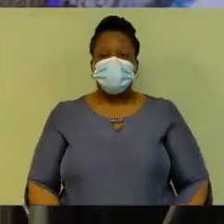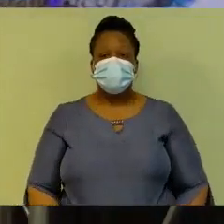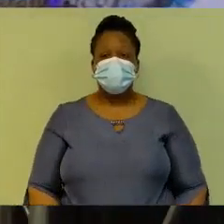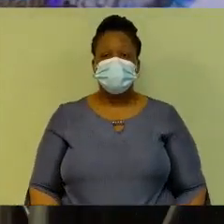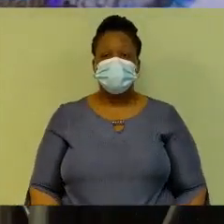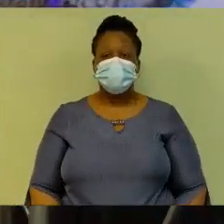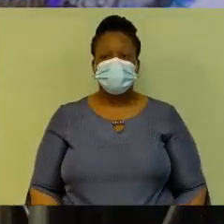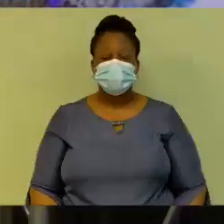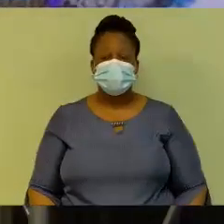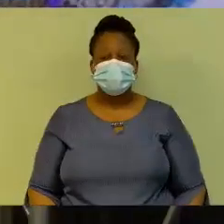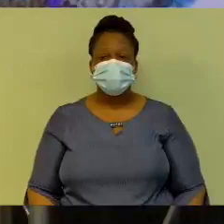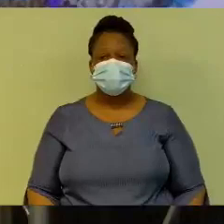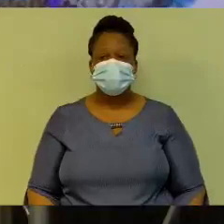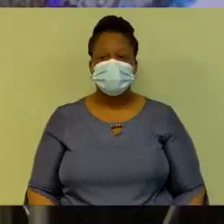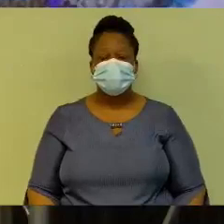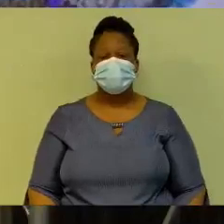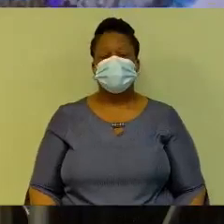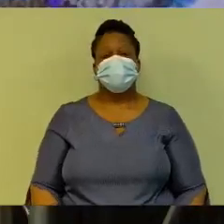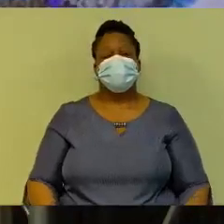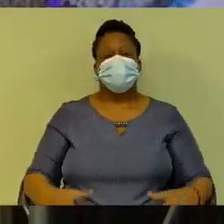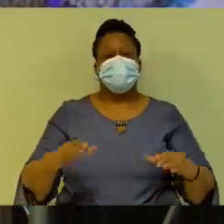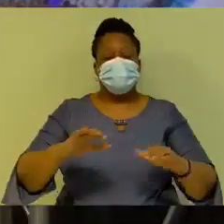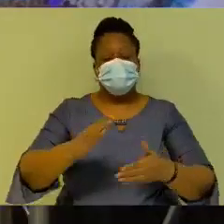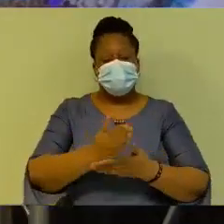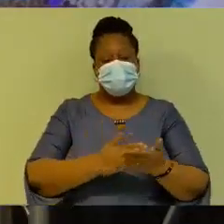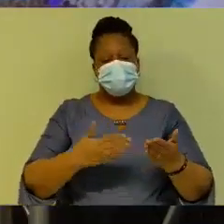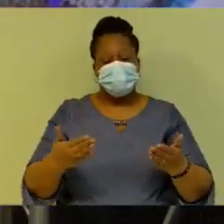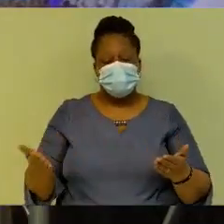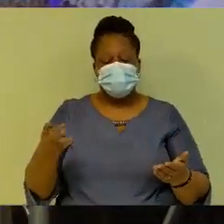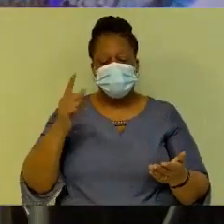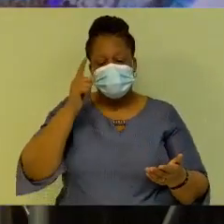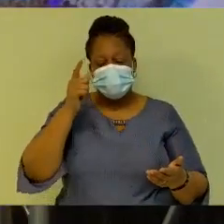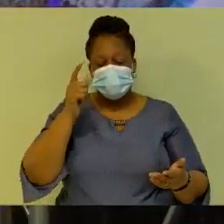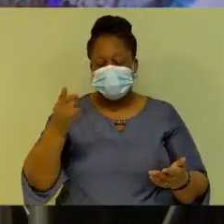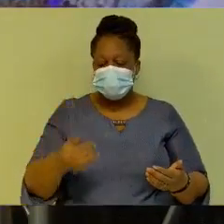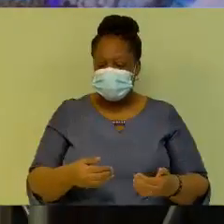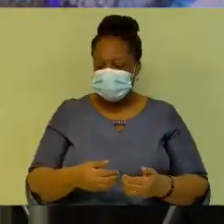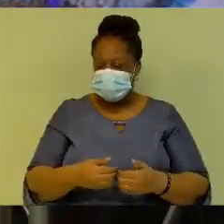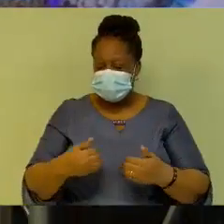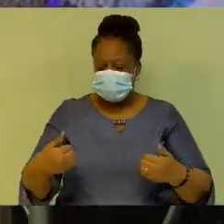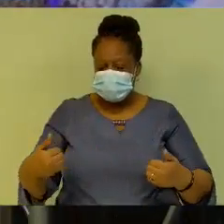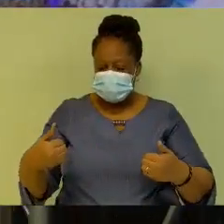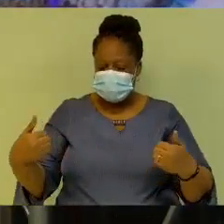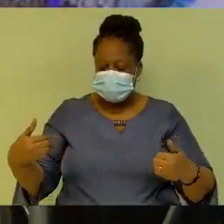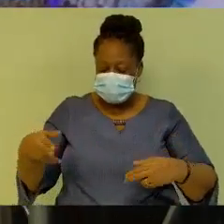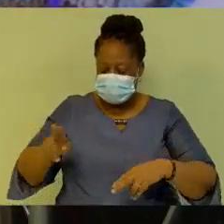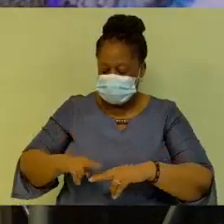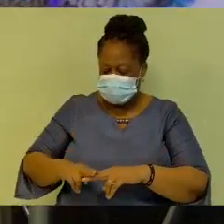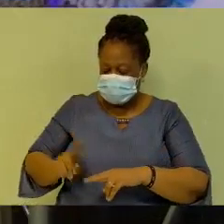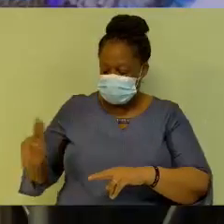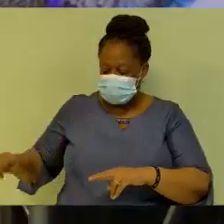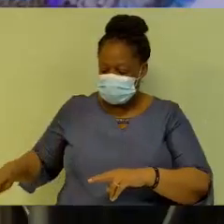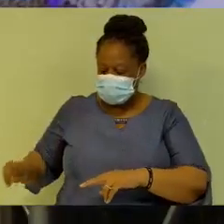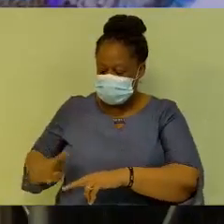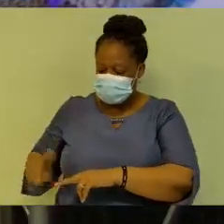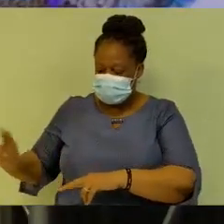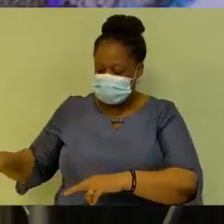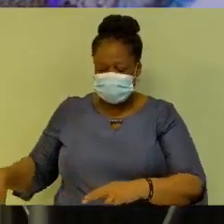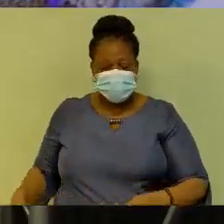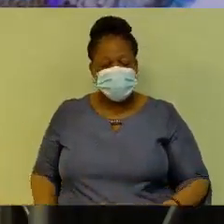measures such as physical contact and the capacity of the churches using the 6 feet distancing north,